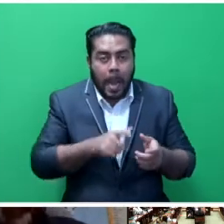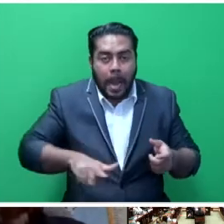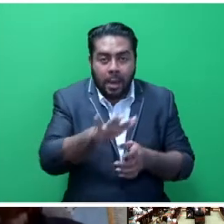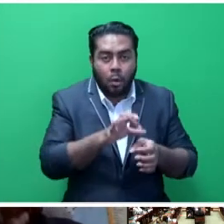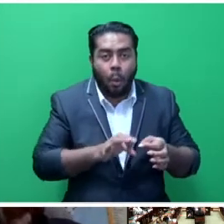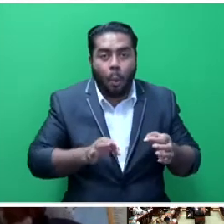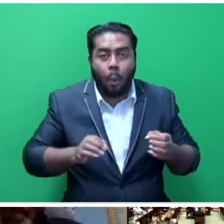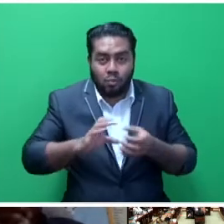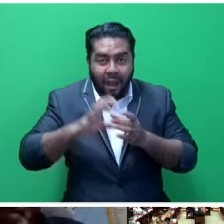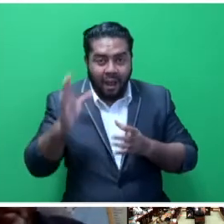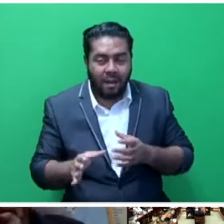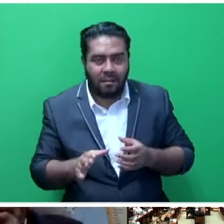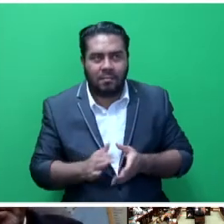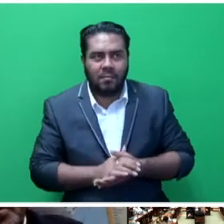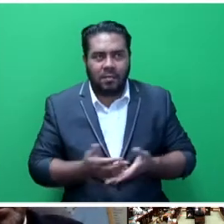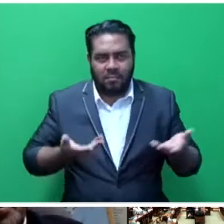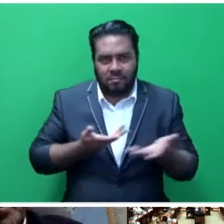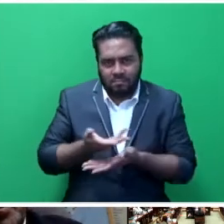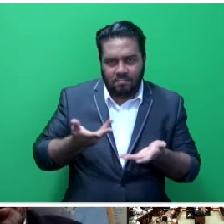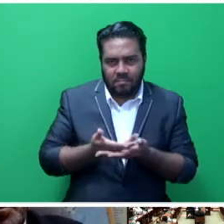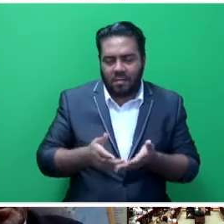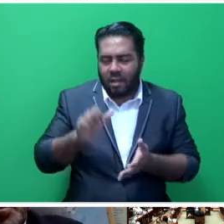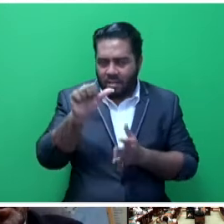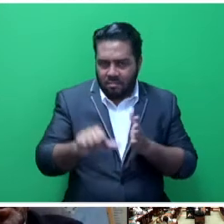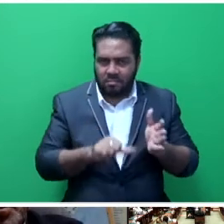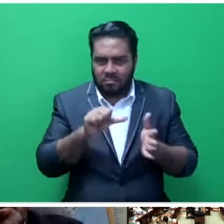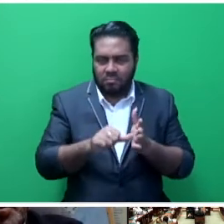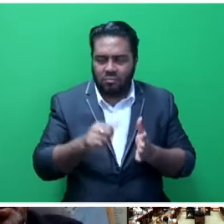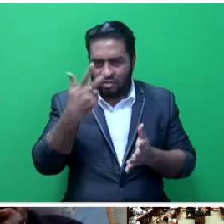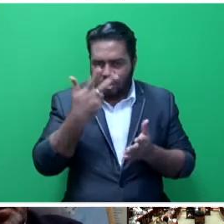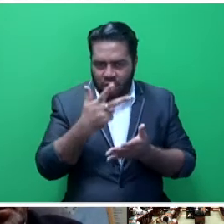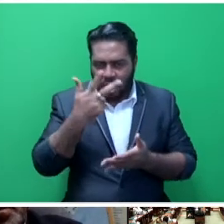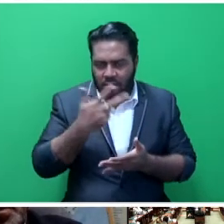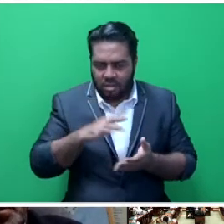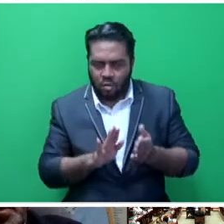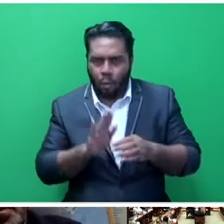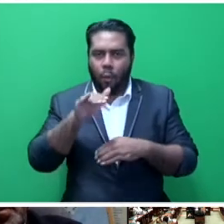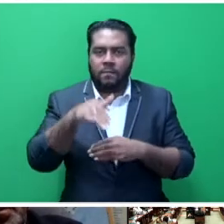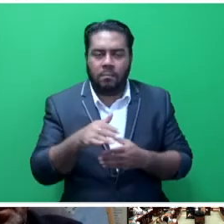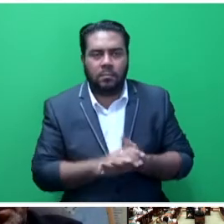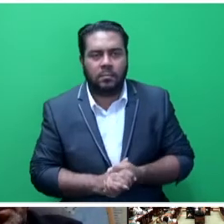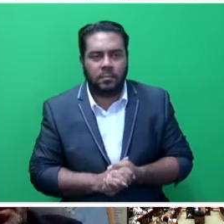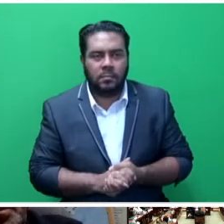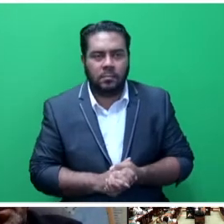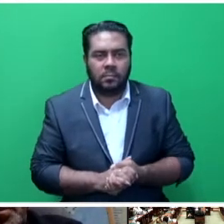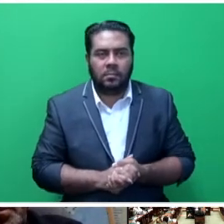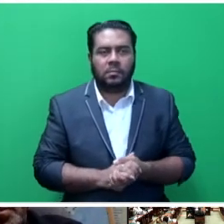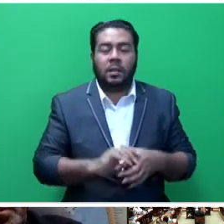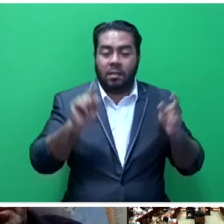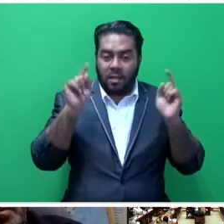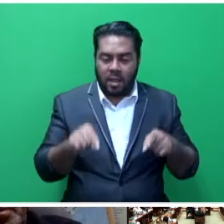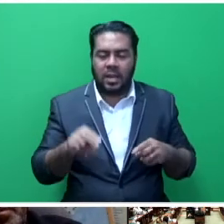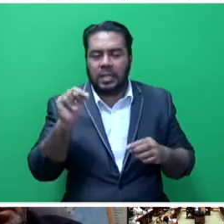than 60% of the owners to be 18 years and above, and that is also stamped and endorsed by the Rokotui. There needs to